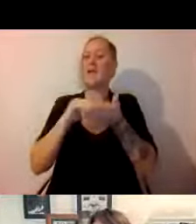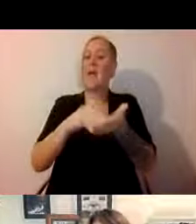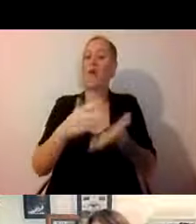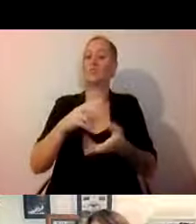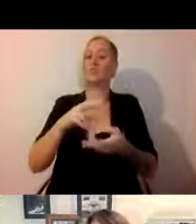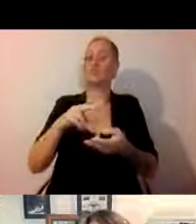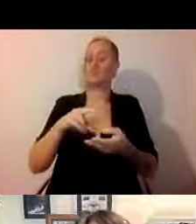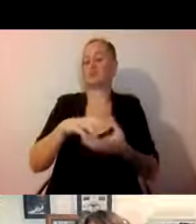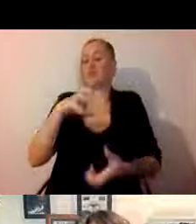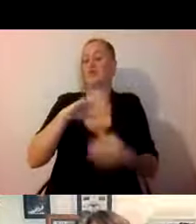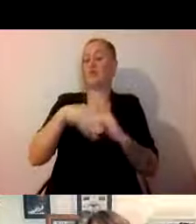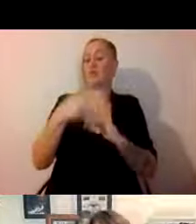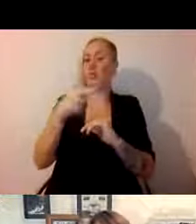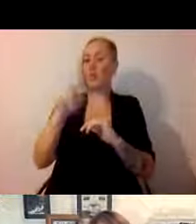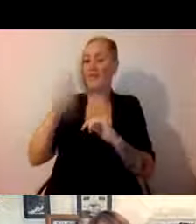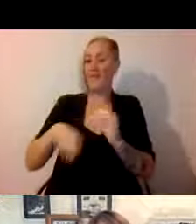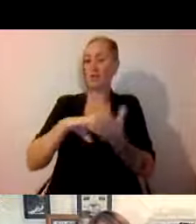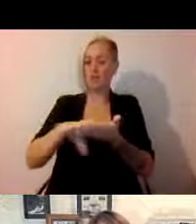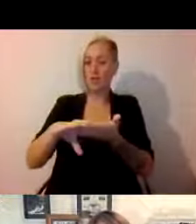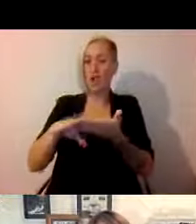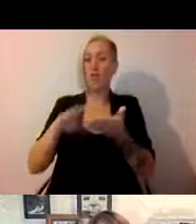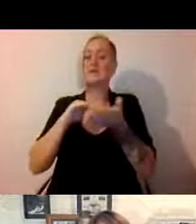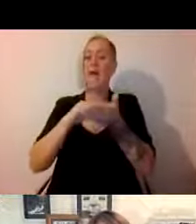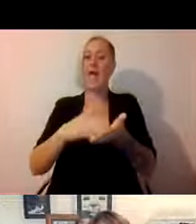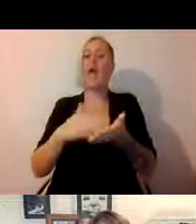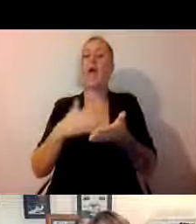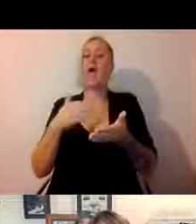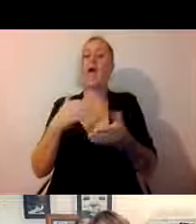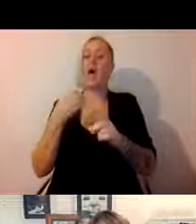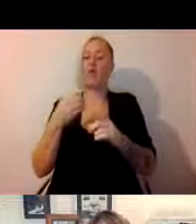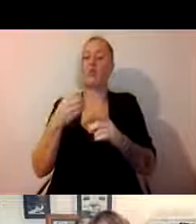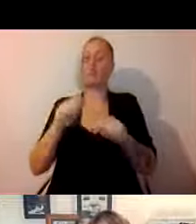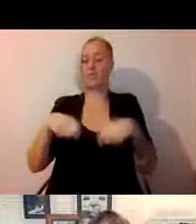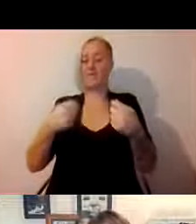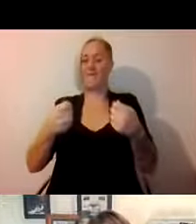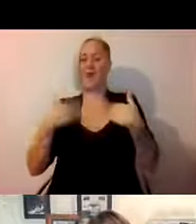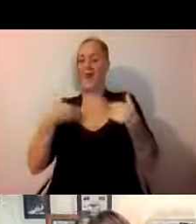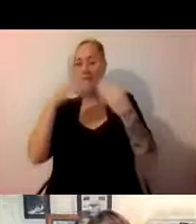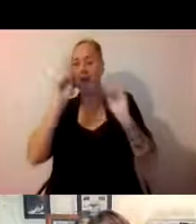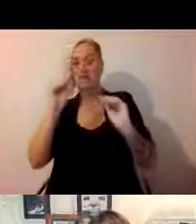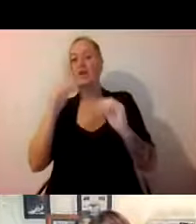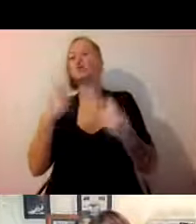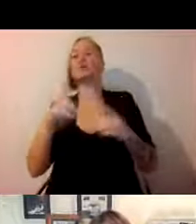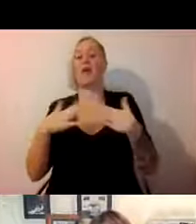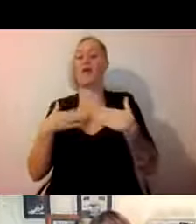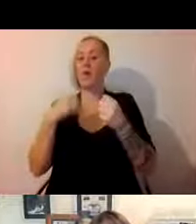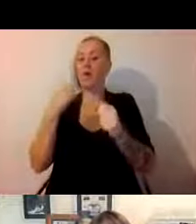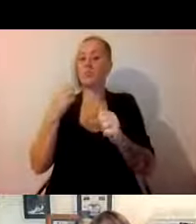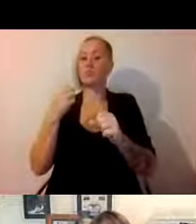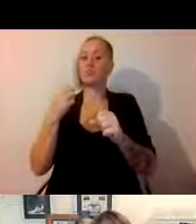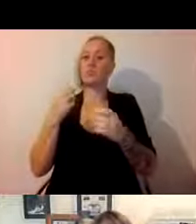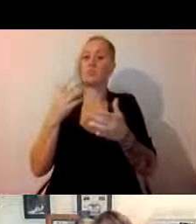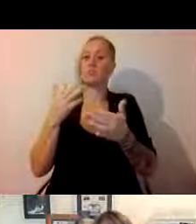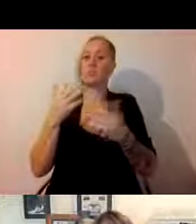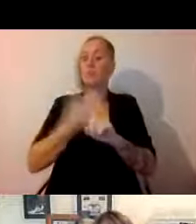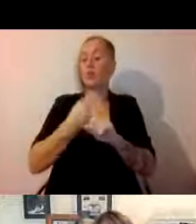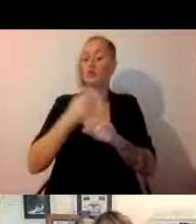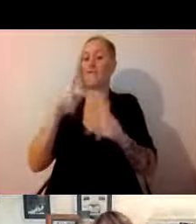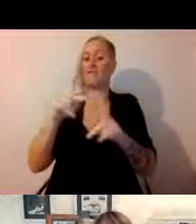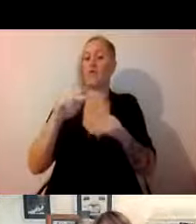$20,000, which has helped provide health education and health promotion for over 4,000 students. We'll link a little bit